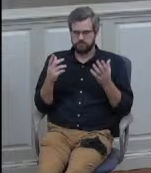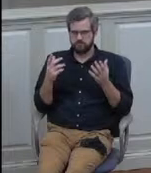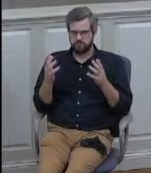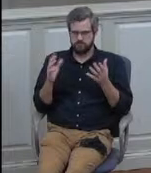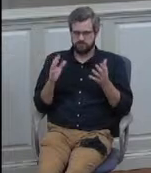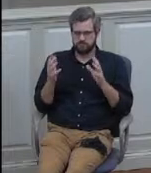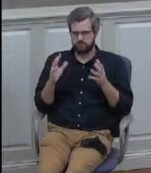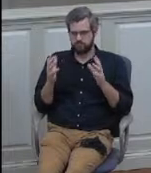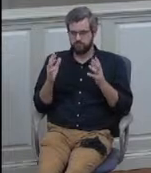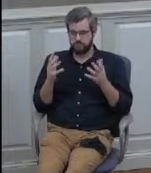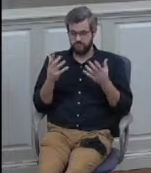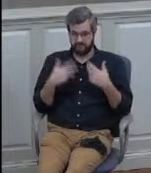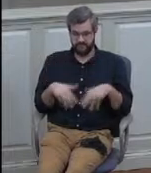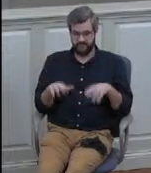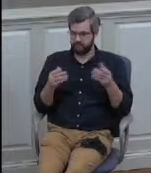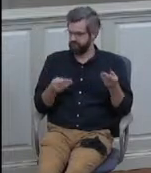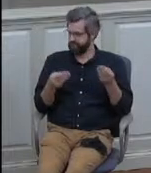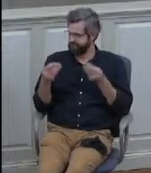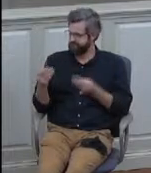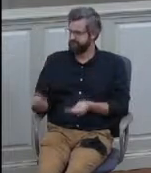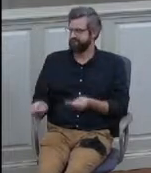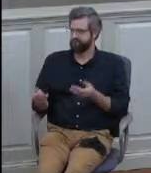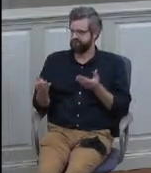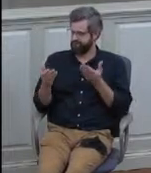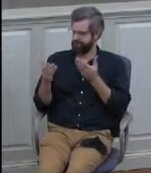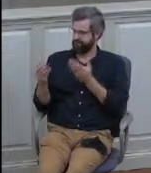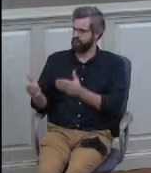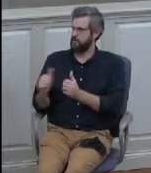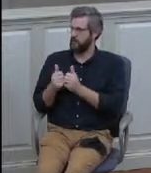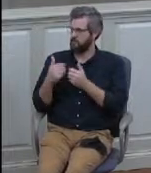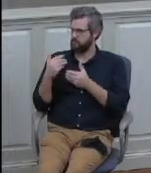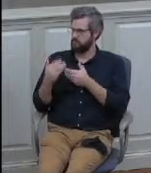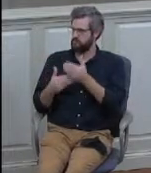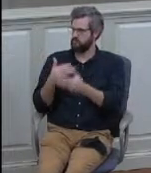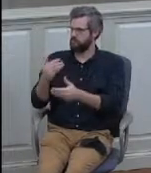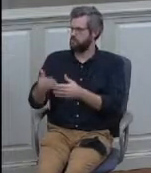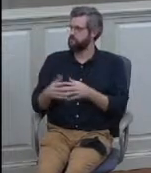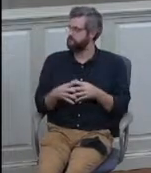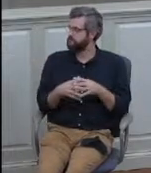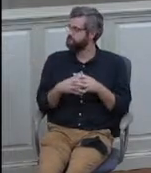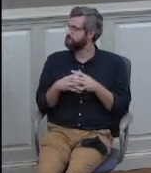we'll bring that to you all with a recommendation for how to move forward with it.